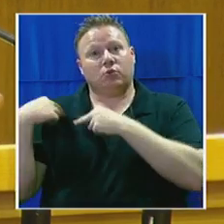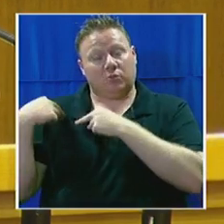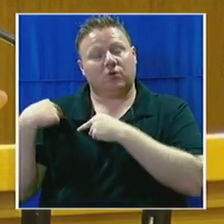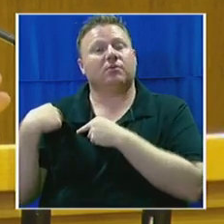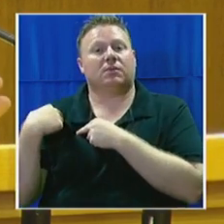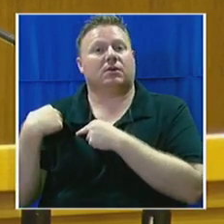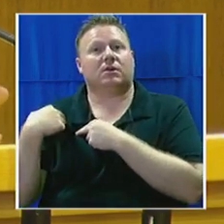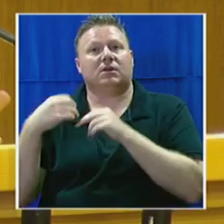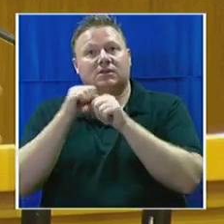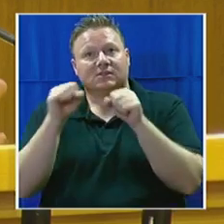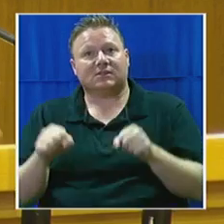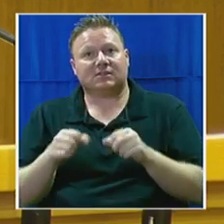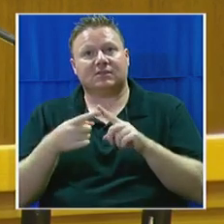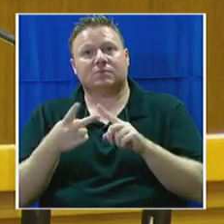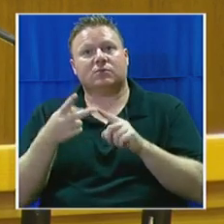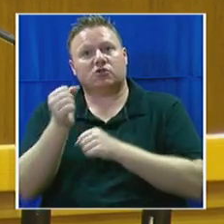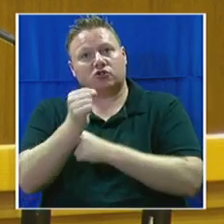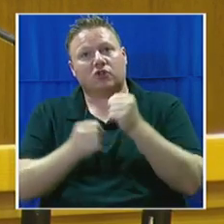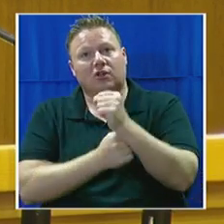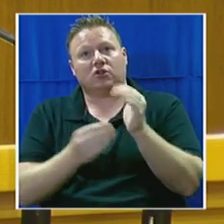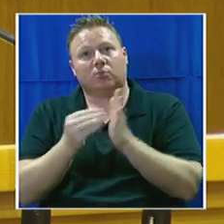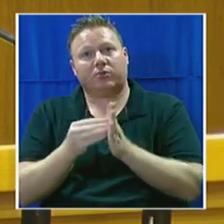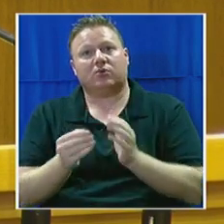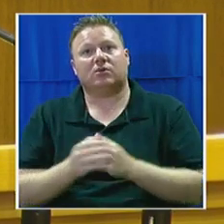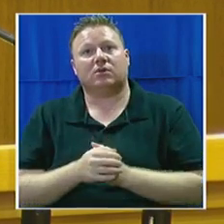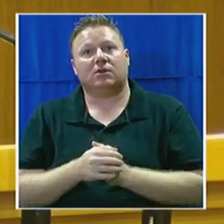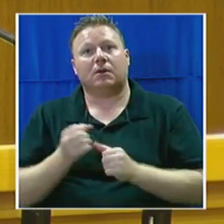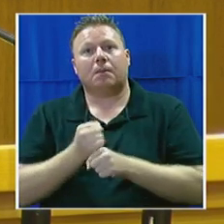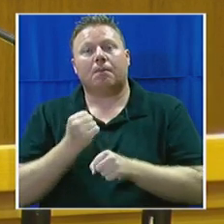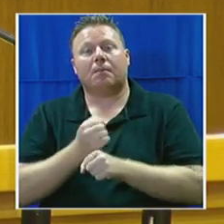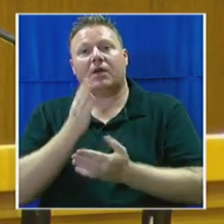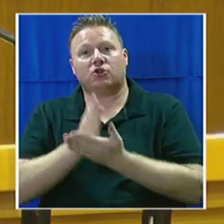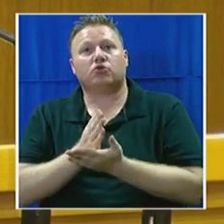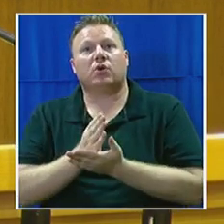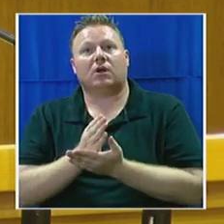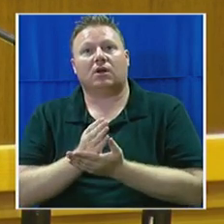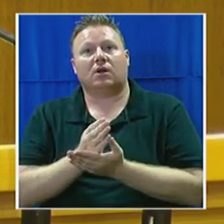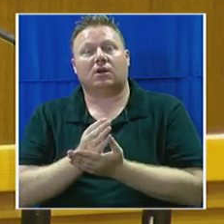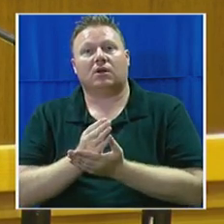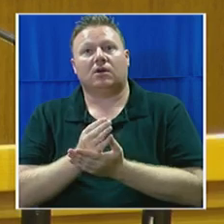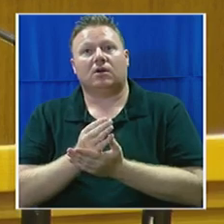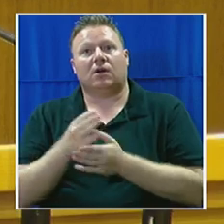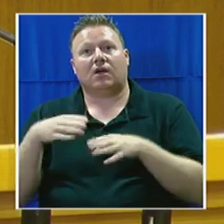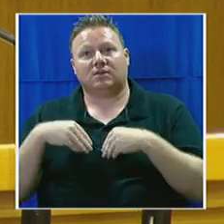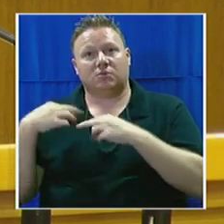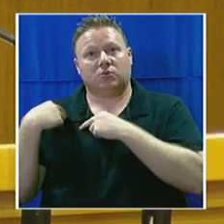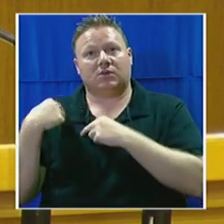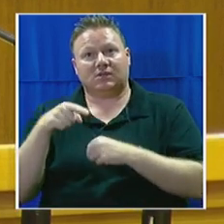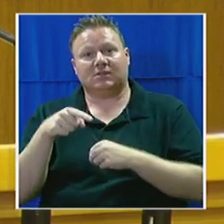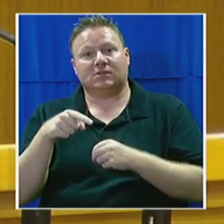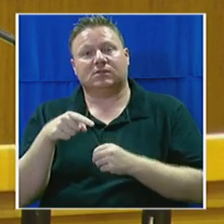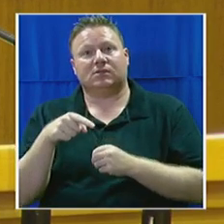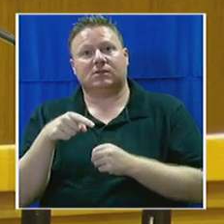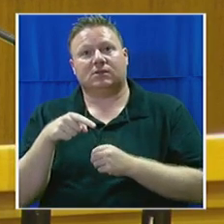that systems and structure that would put in place would ensure that accountability is prime in